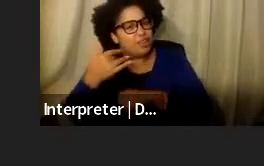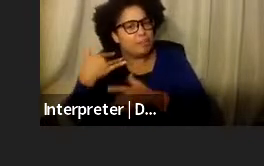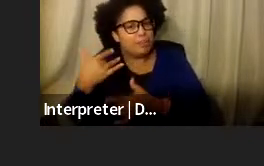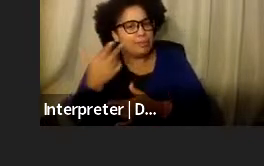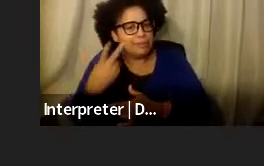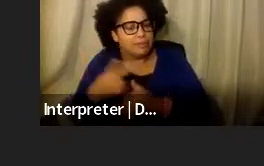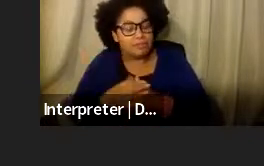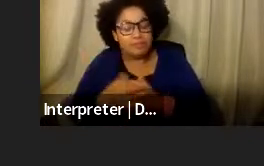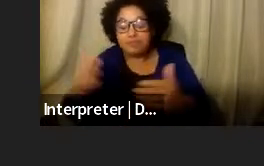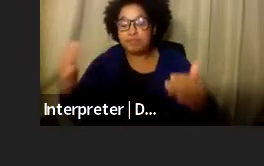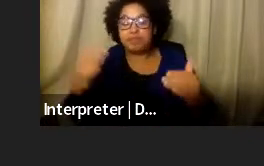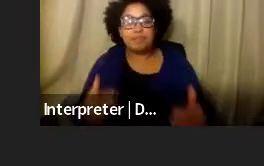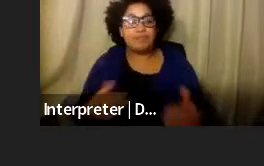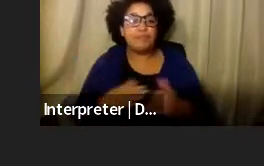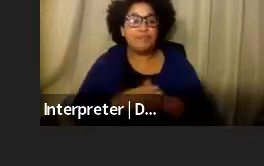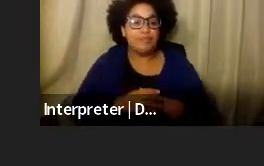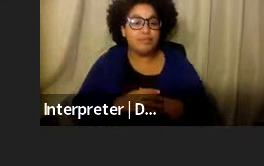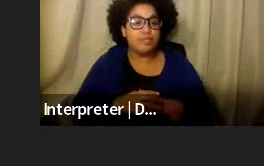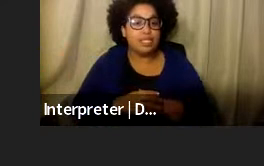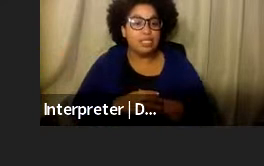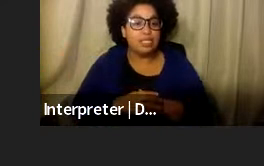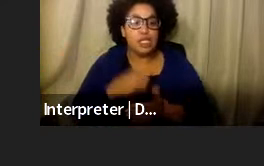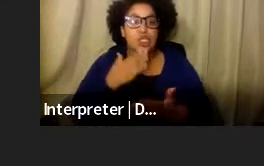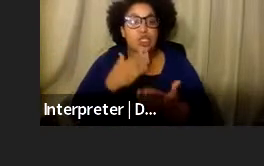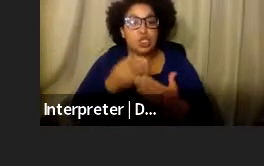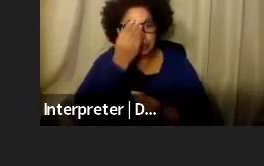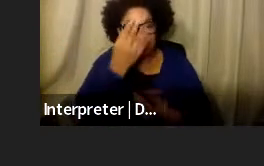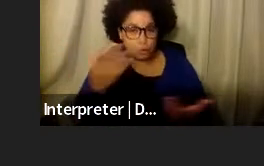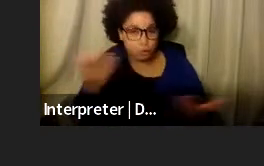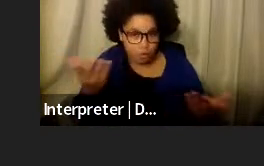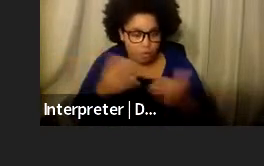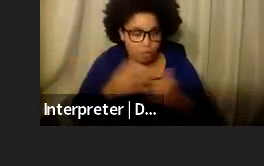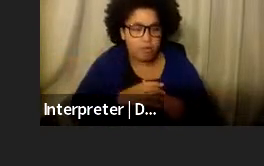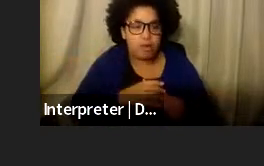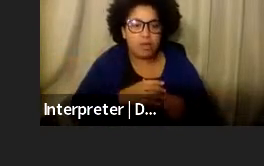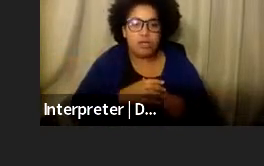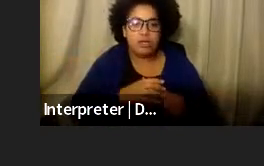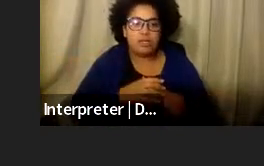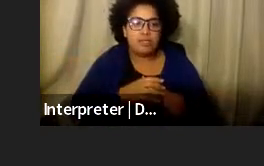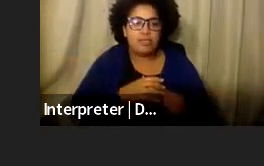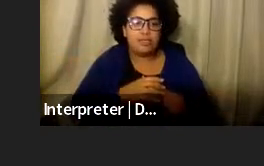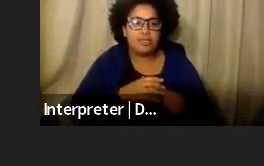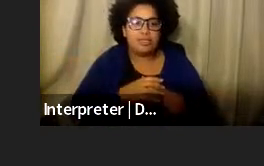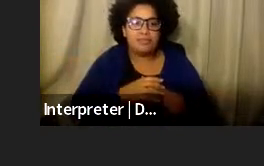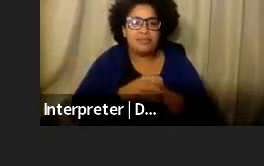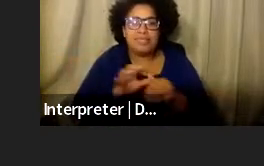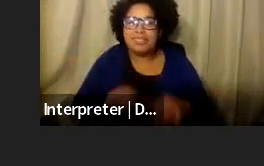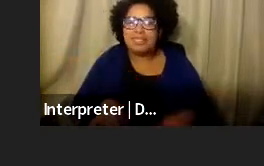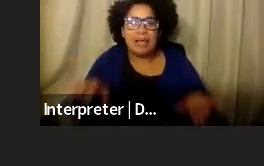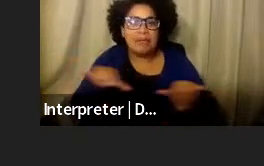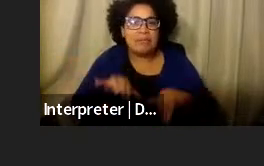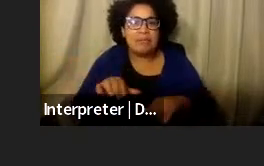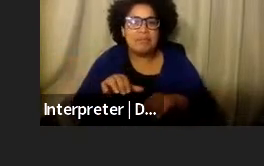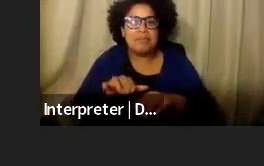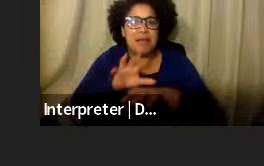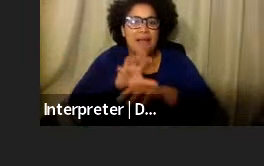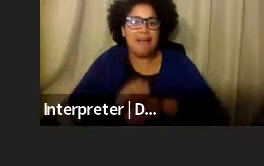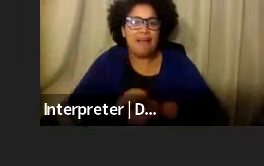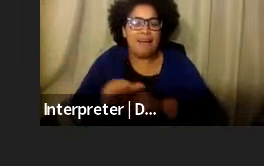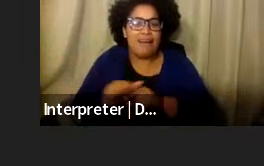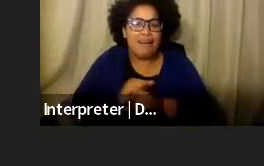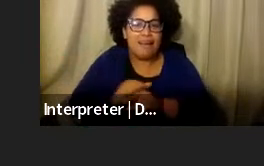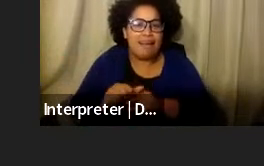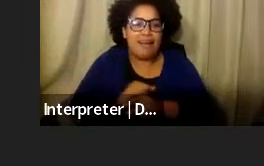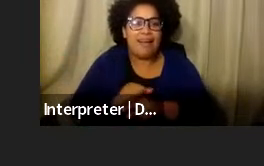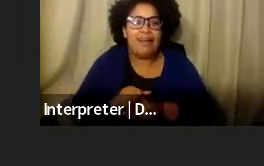The good news is that really it's the same. We're asking people to do the same things to keep themselves healthy